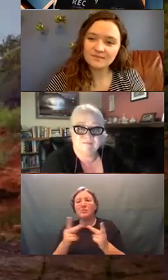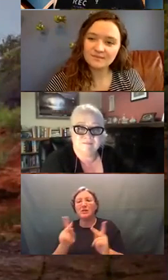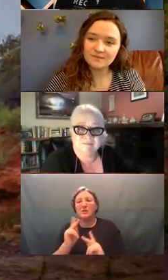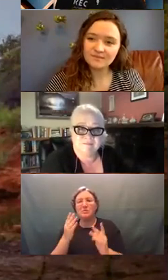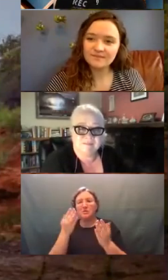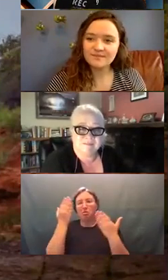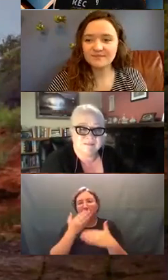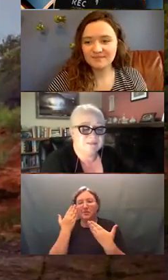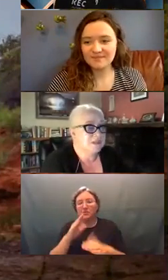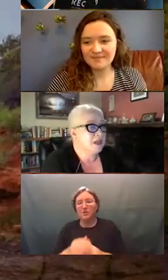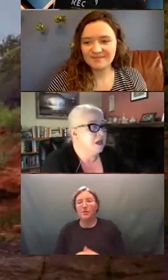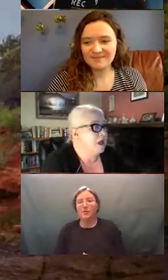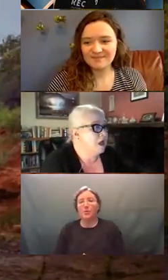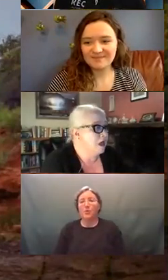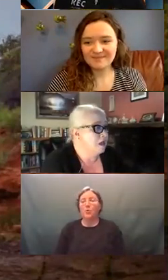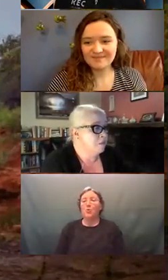about?